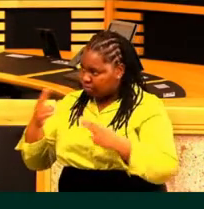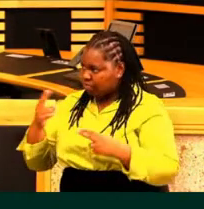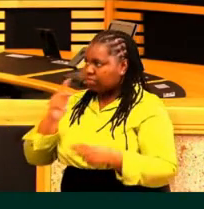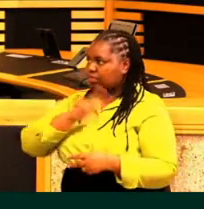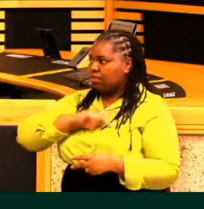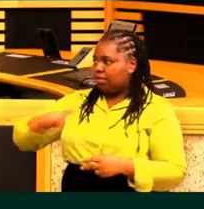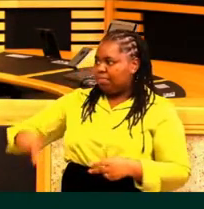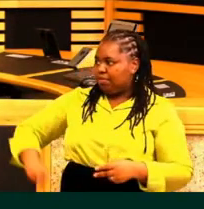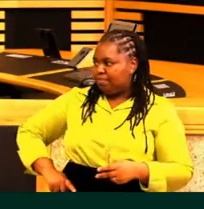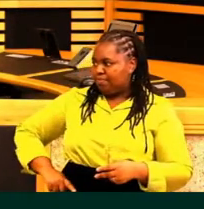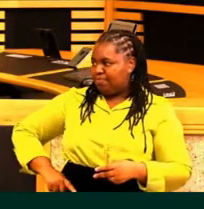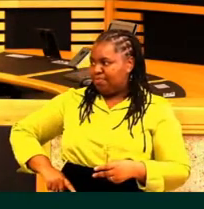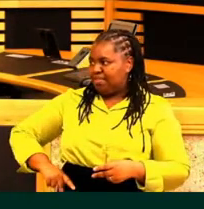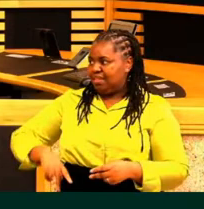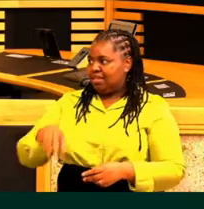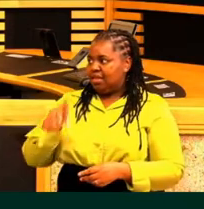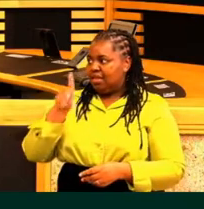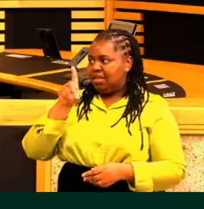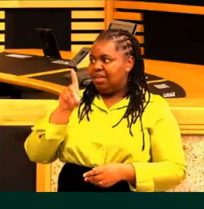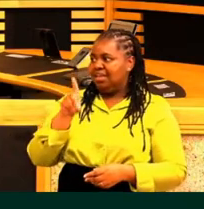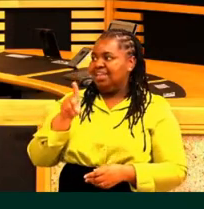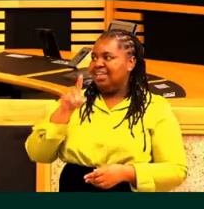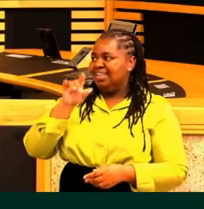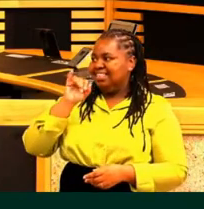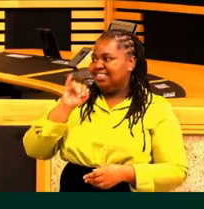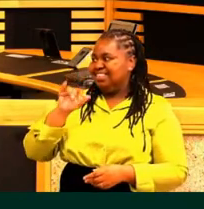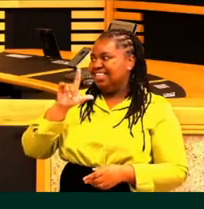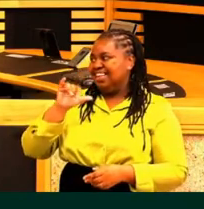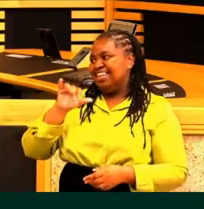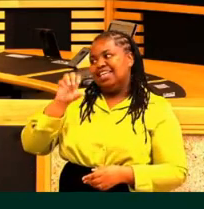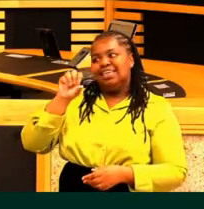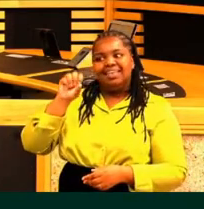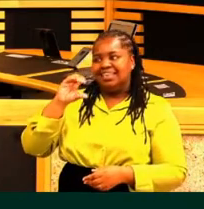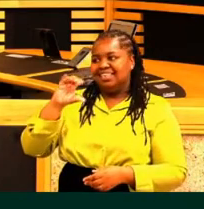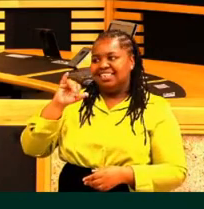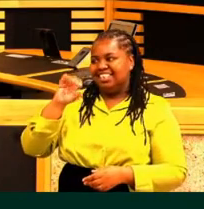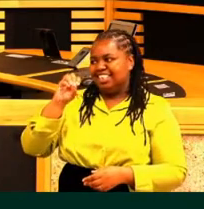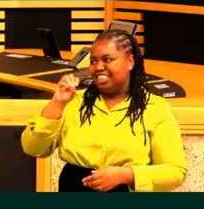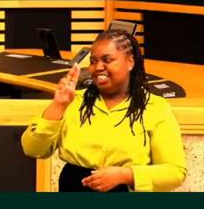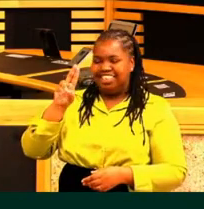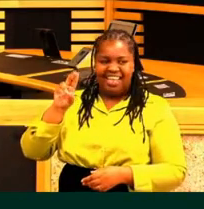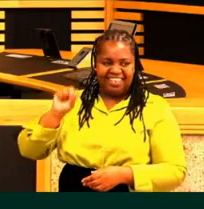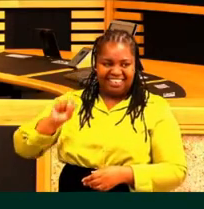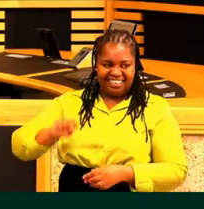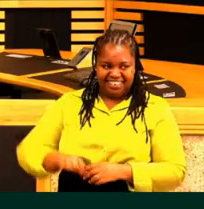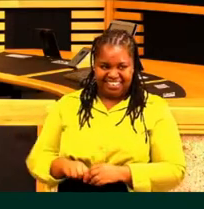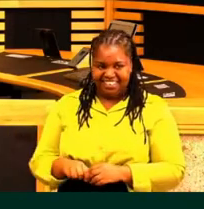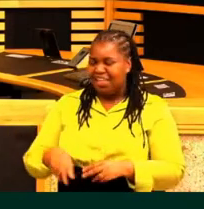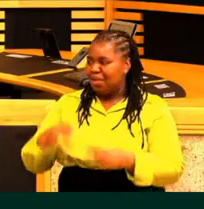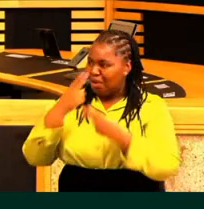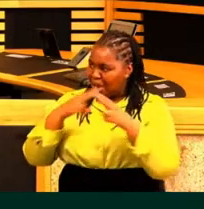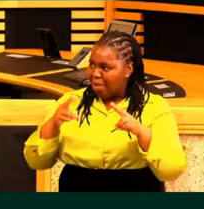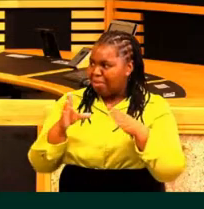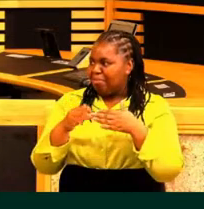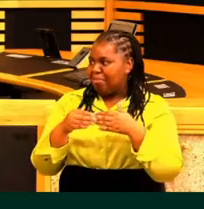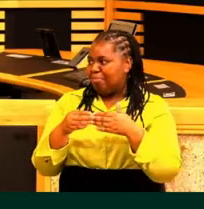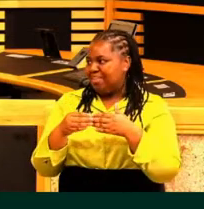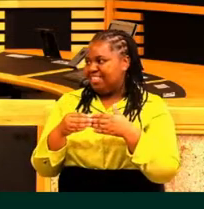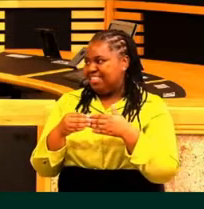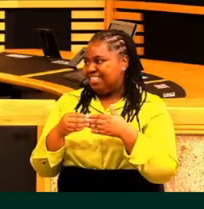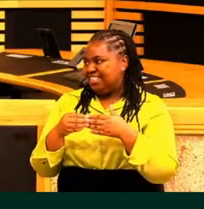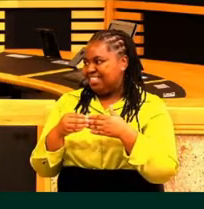Premier dear the delicious um the chair of chairs The Honorable members and the